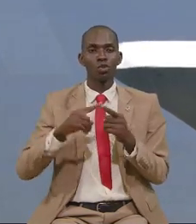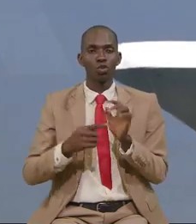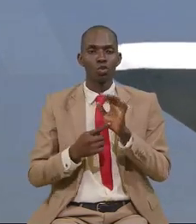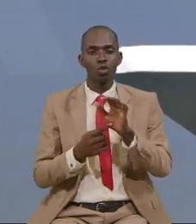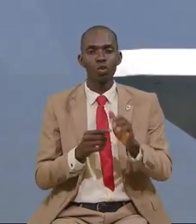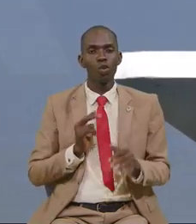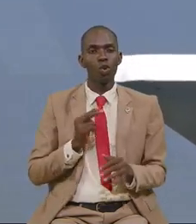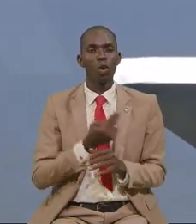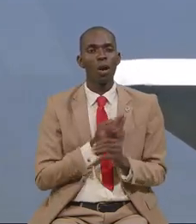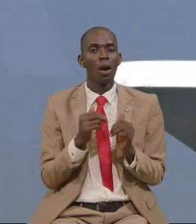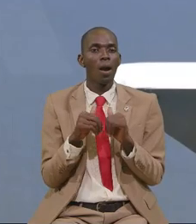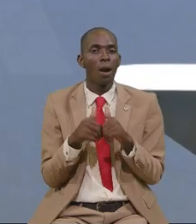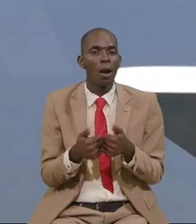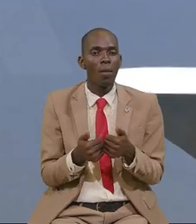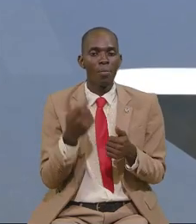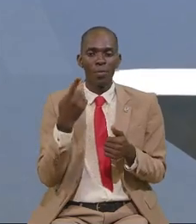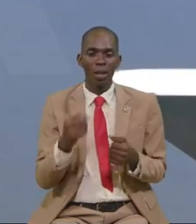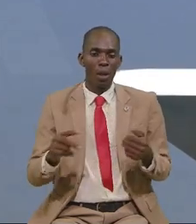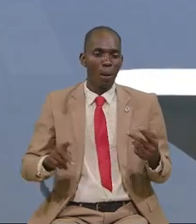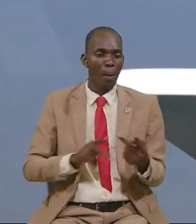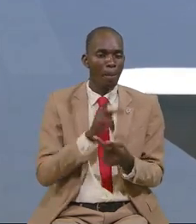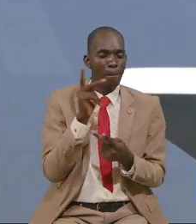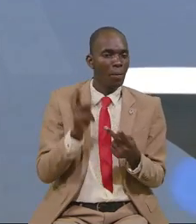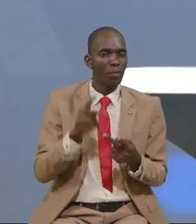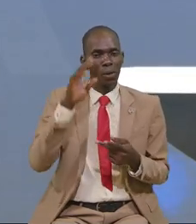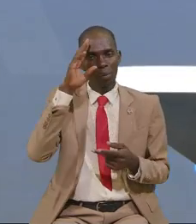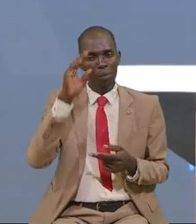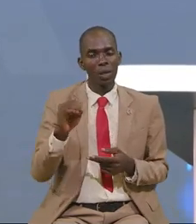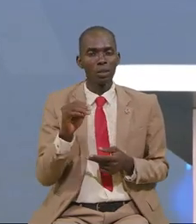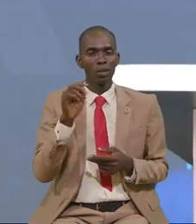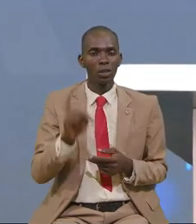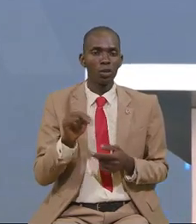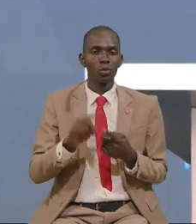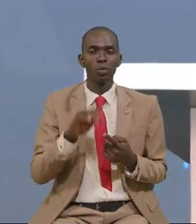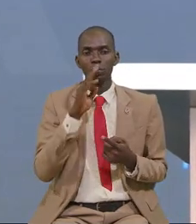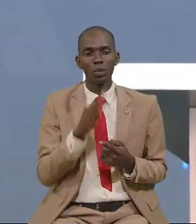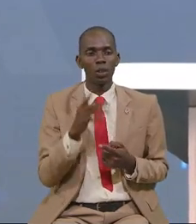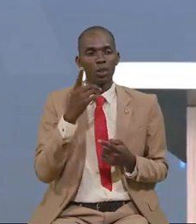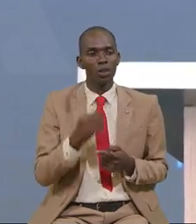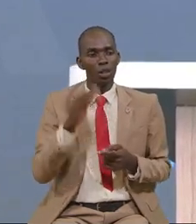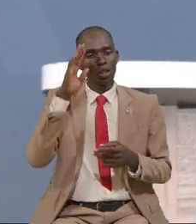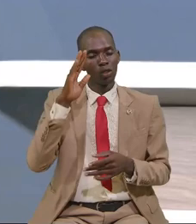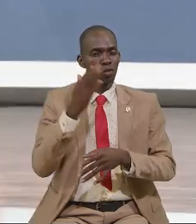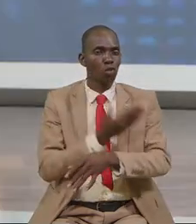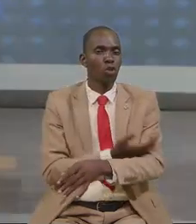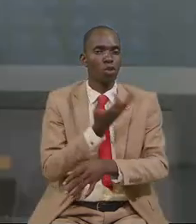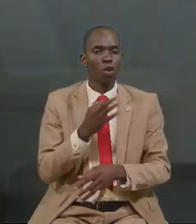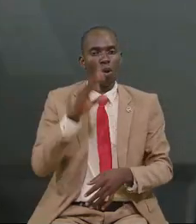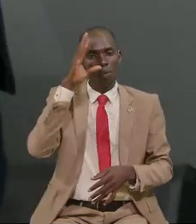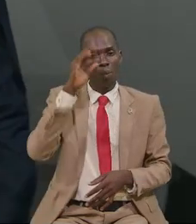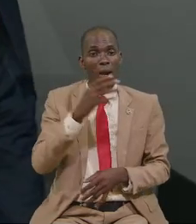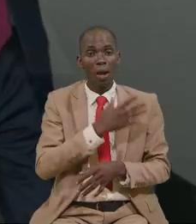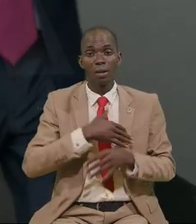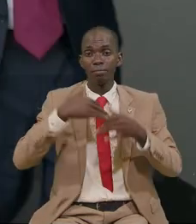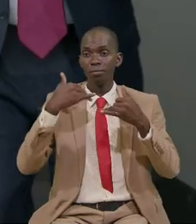how the perfect man ought to live, the Son of Man. And now the